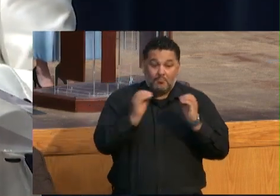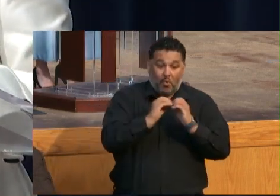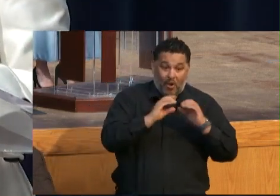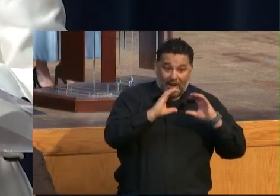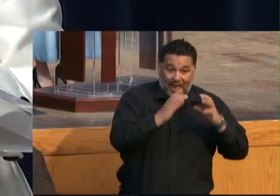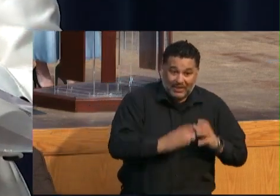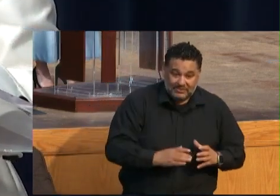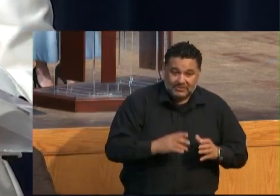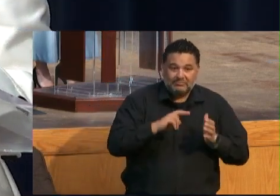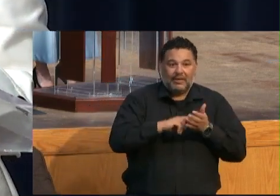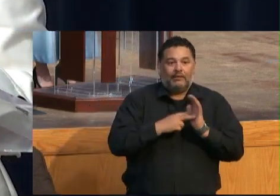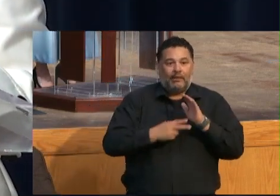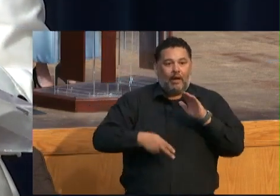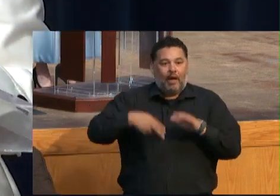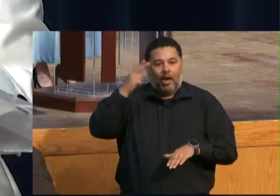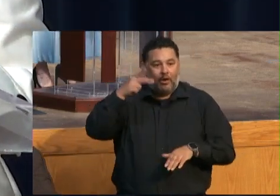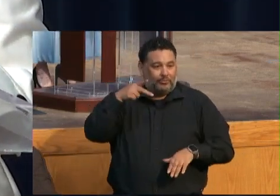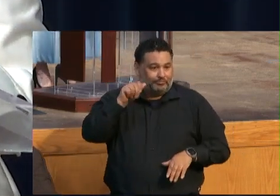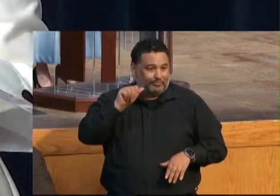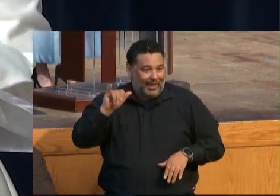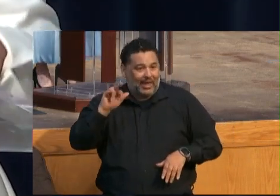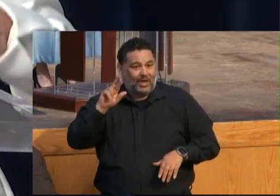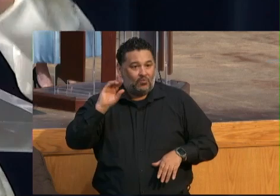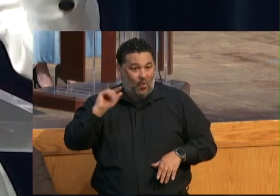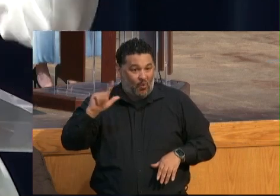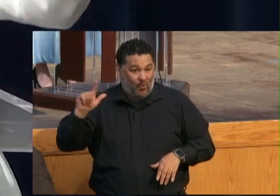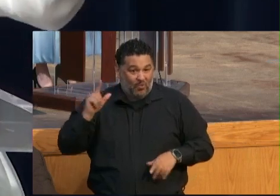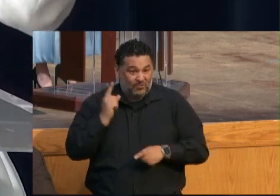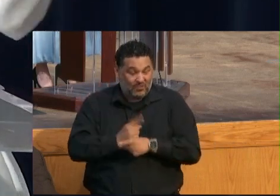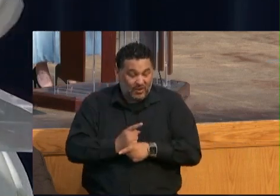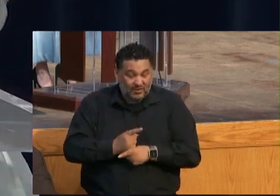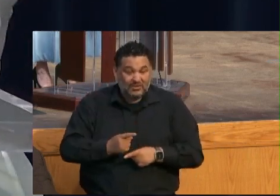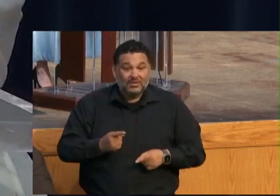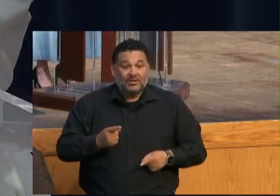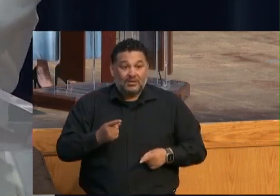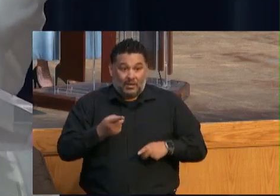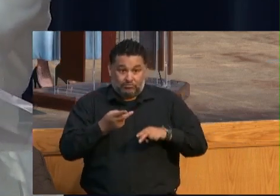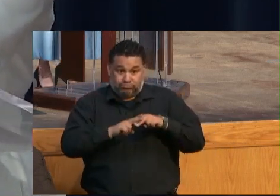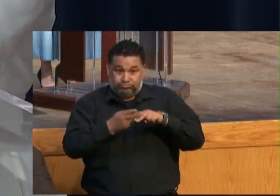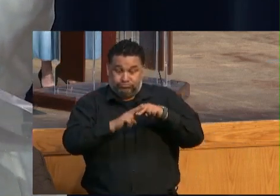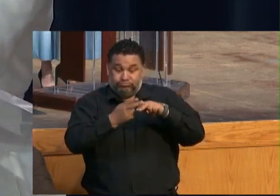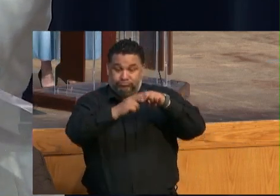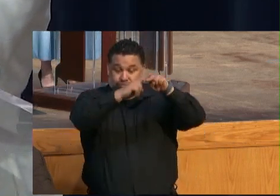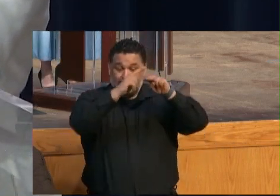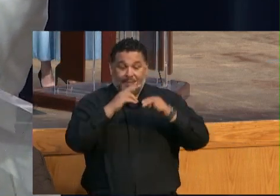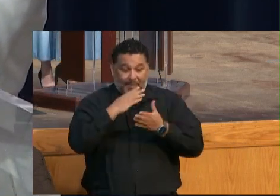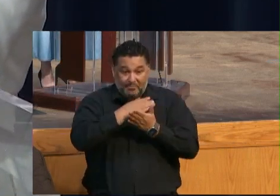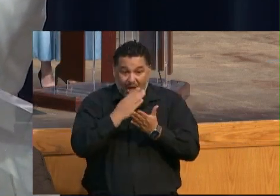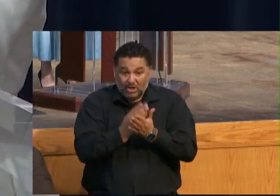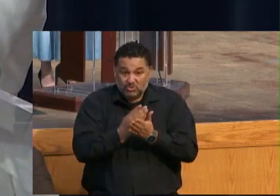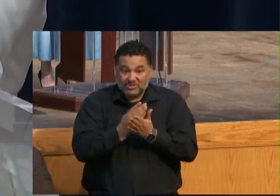higher payroll, right? And as that went up and our budget got